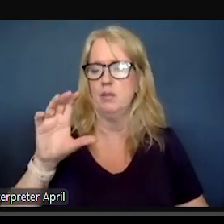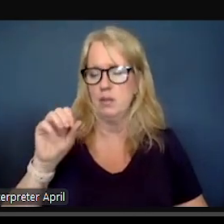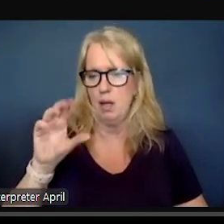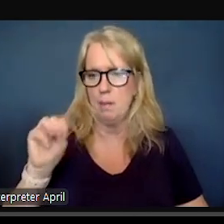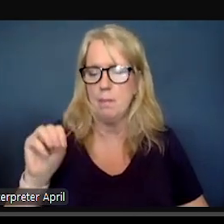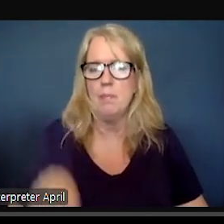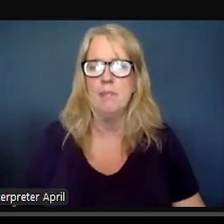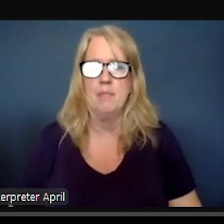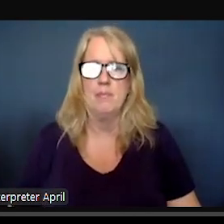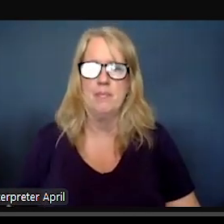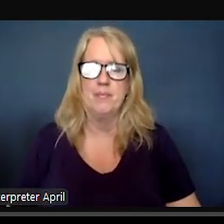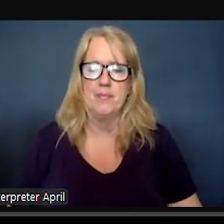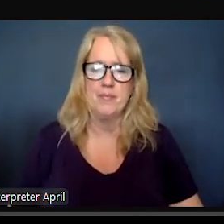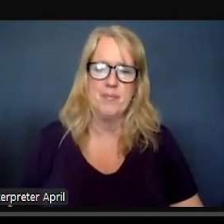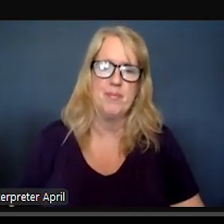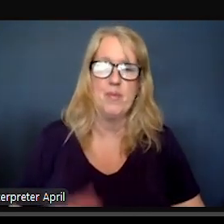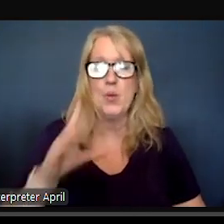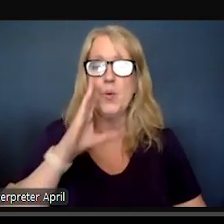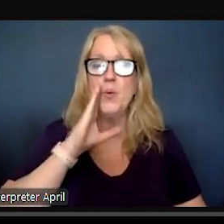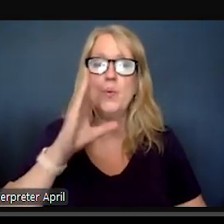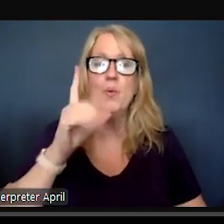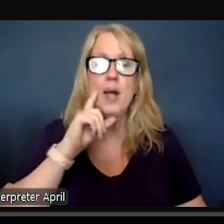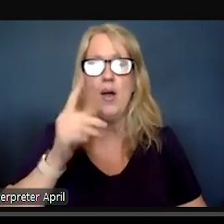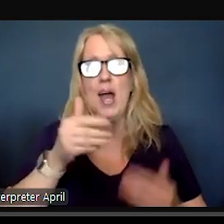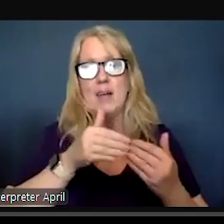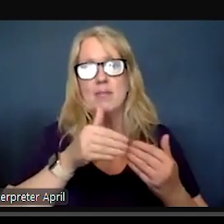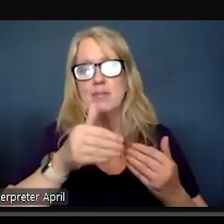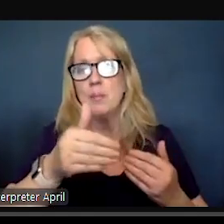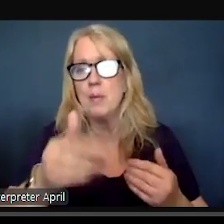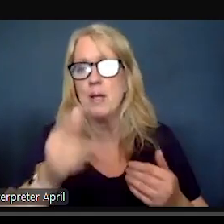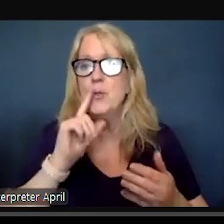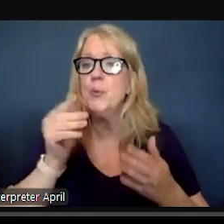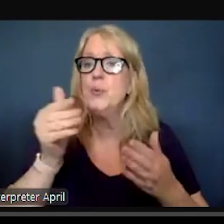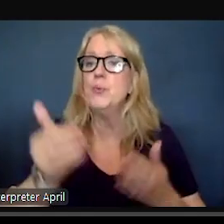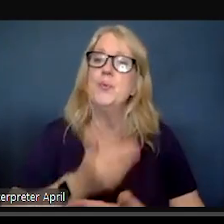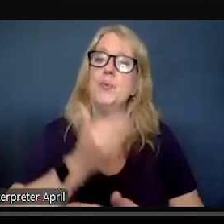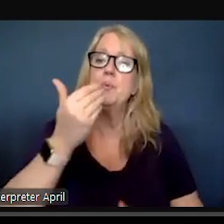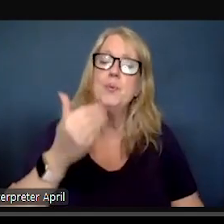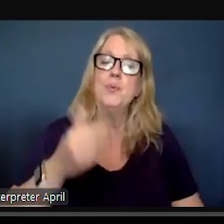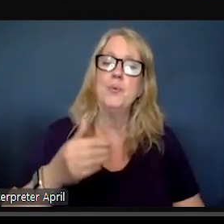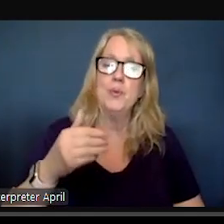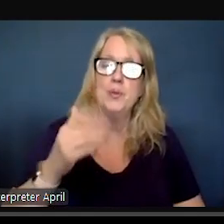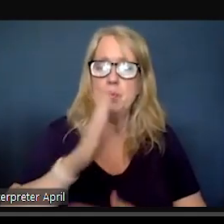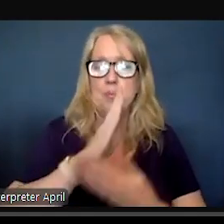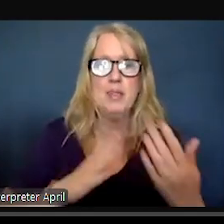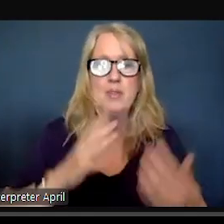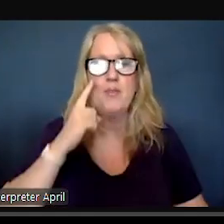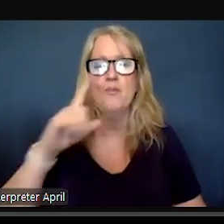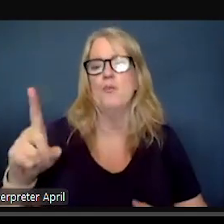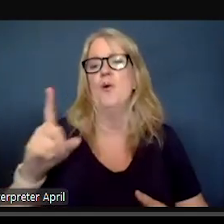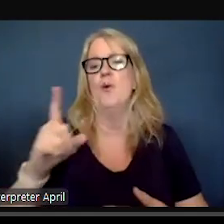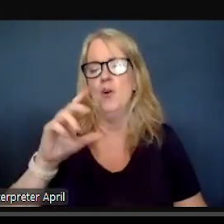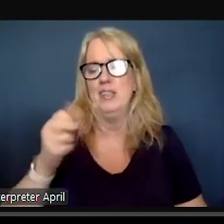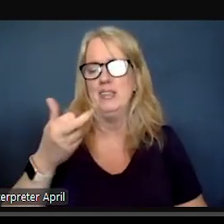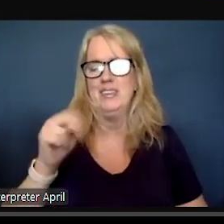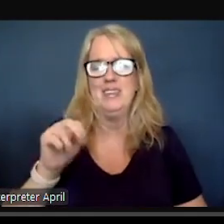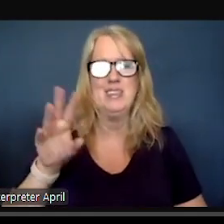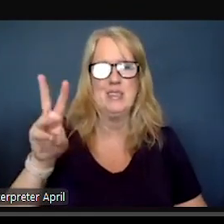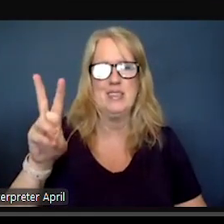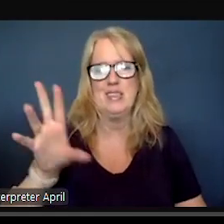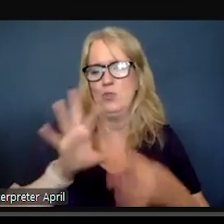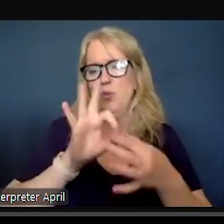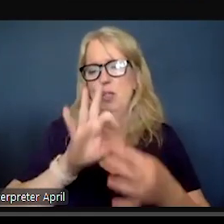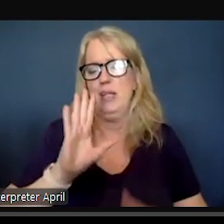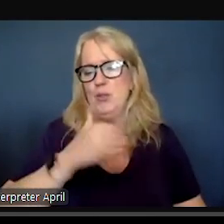talk.crisisnow.com. And we're going to have some upcoming new pieces for Season 6 related to